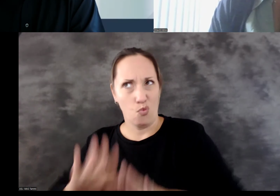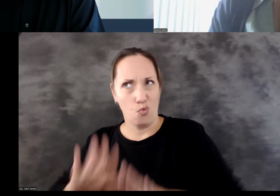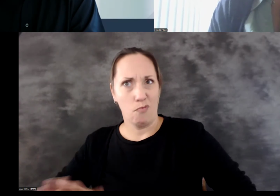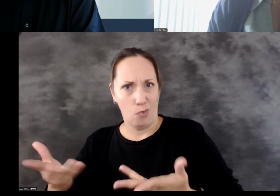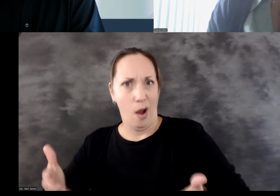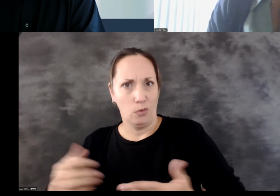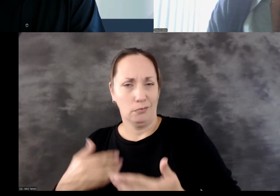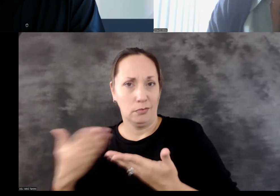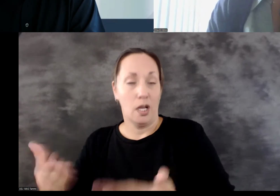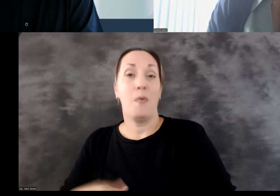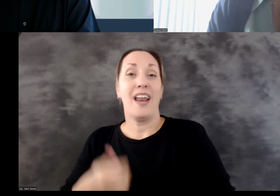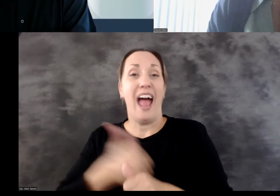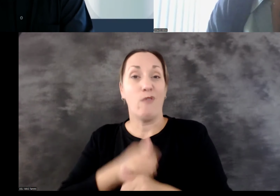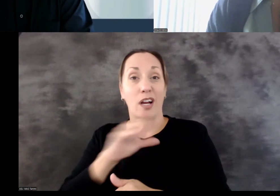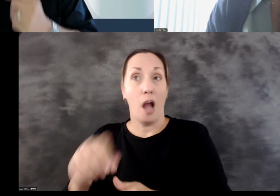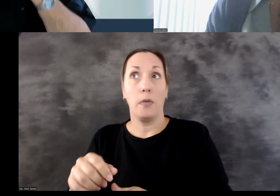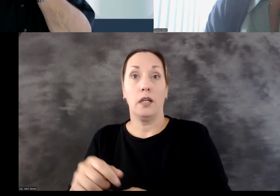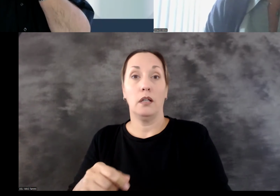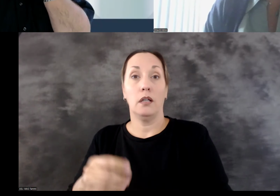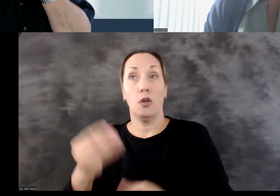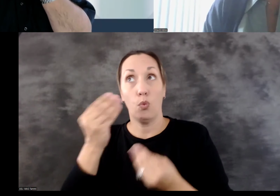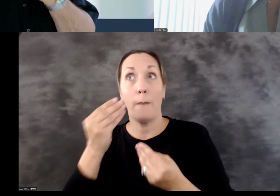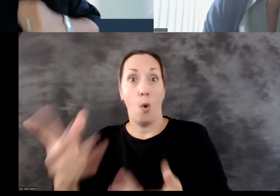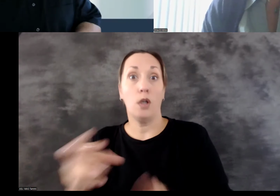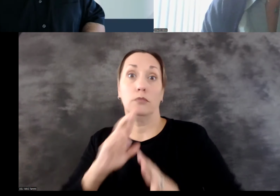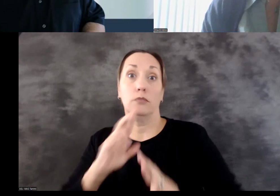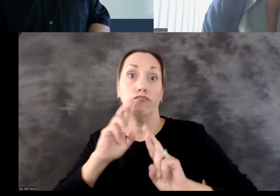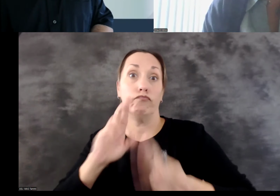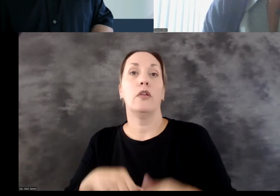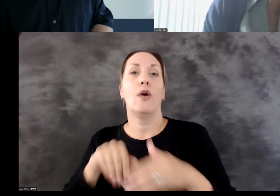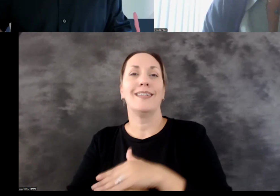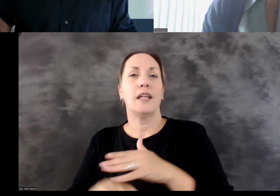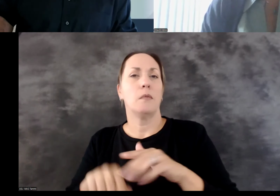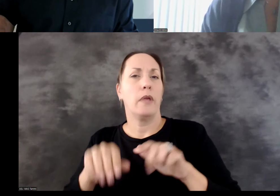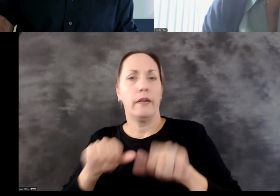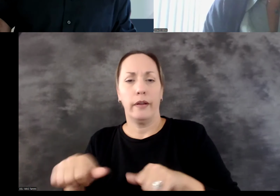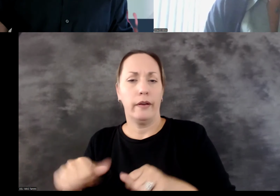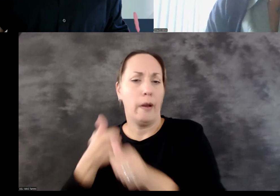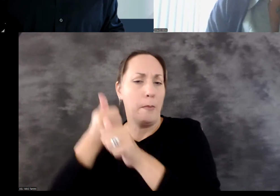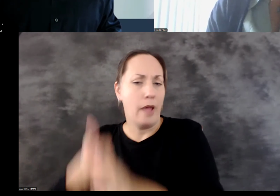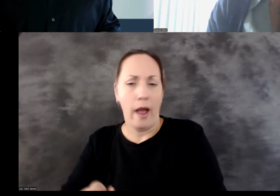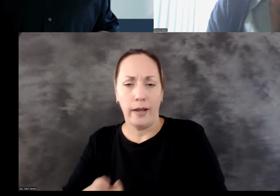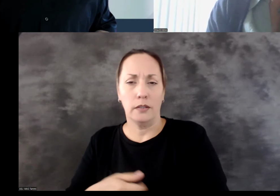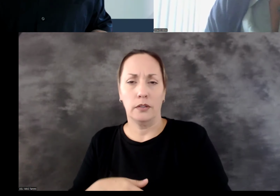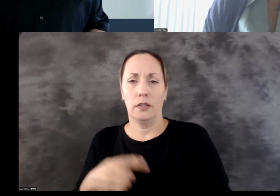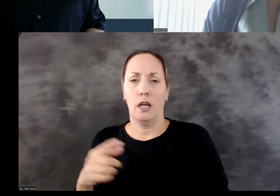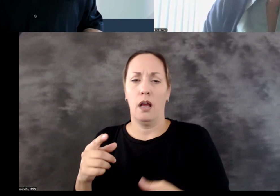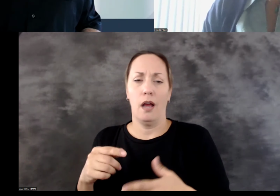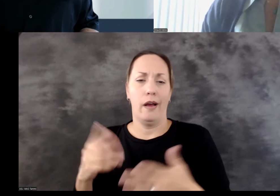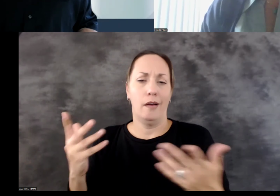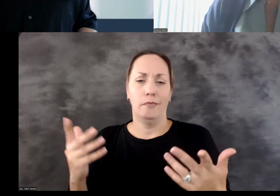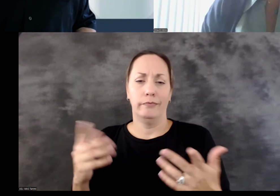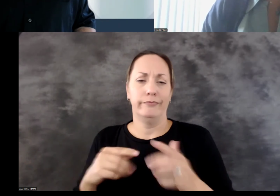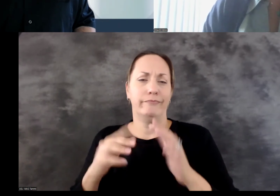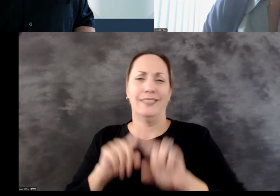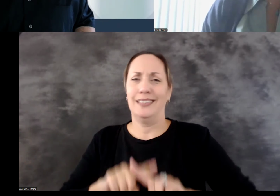their accessibility compliance against the EN 301 or WCAG differently, and so